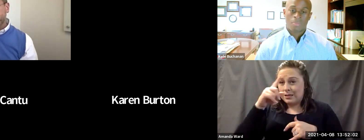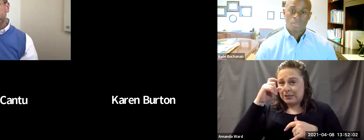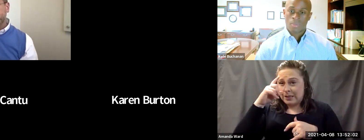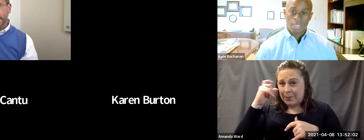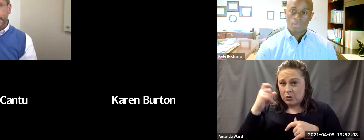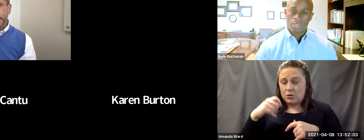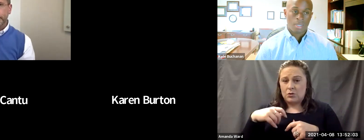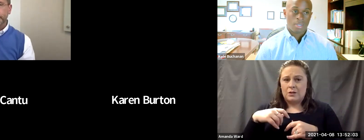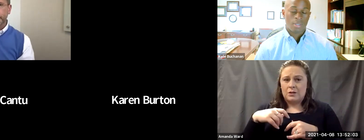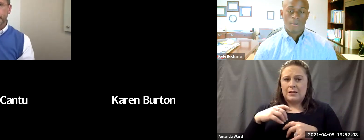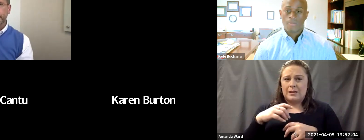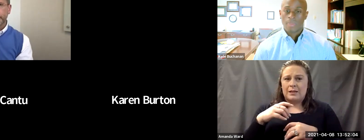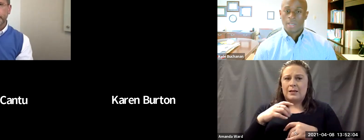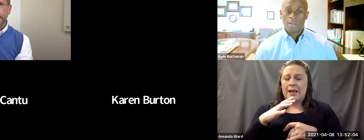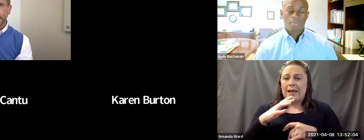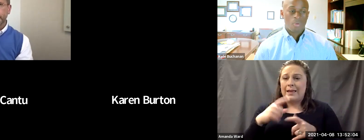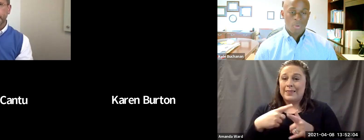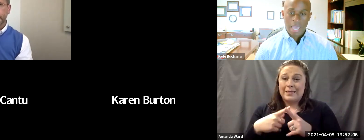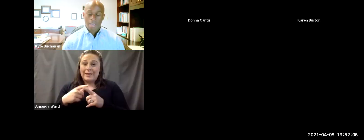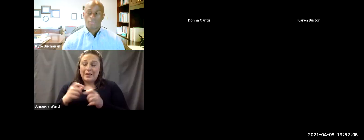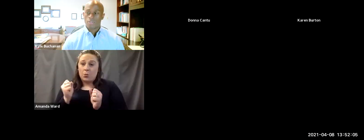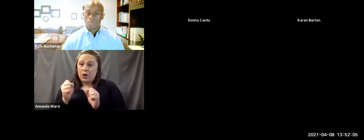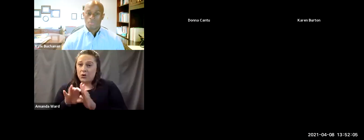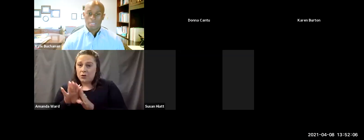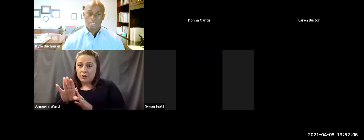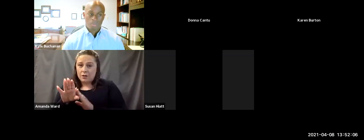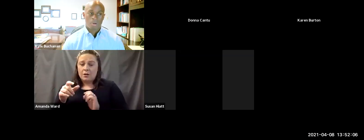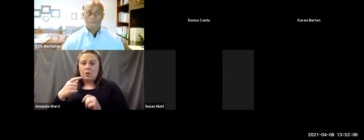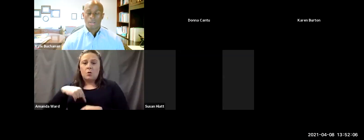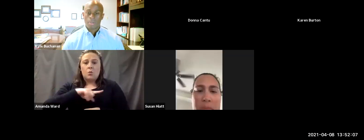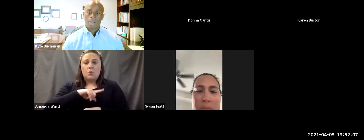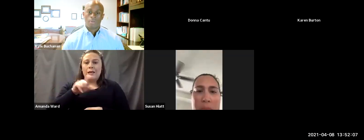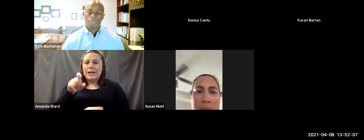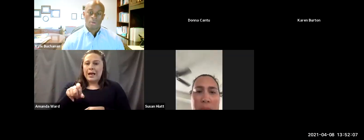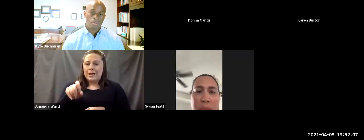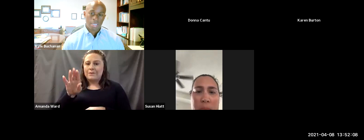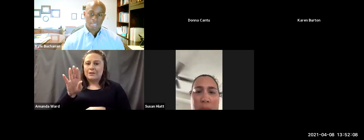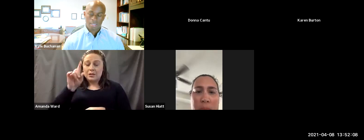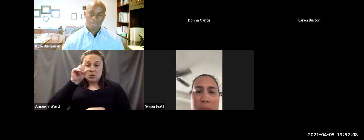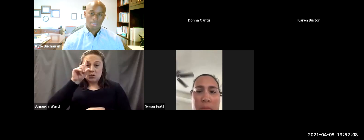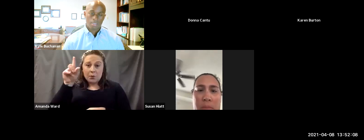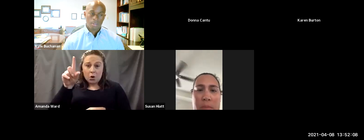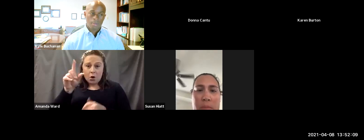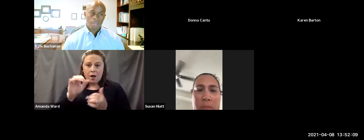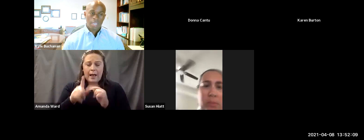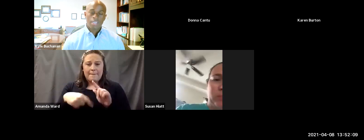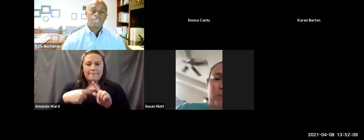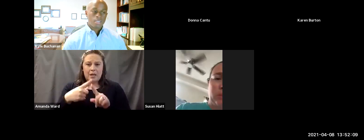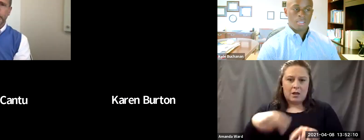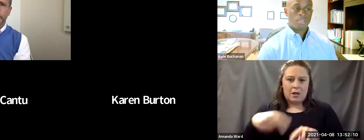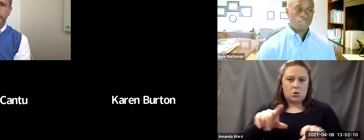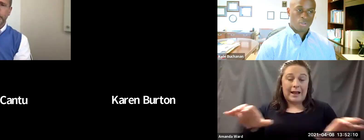surge. We saw them last winter lead to a surge. We have to be smart about those activities